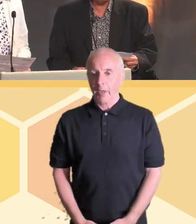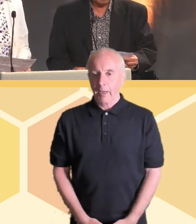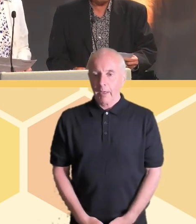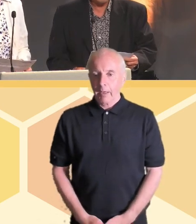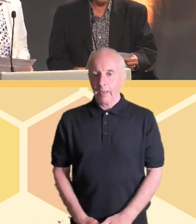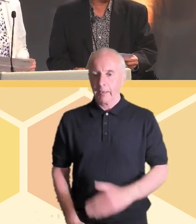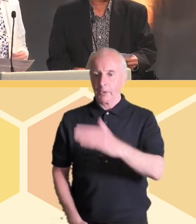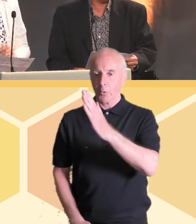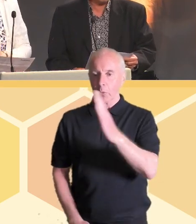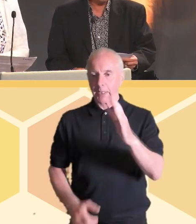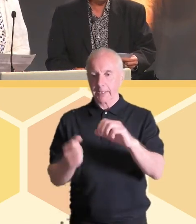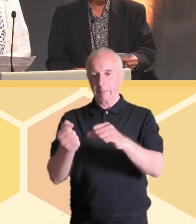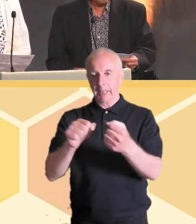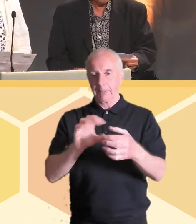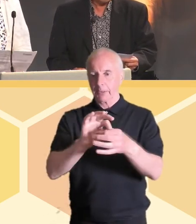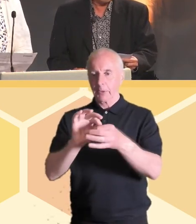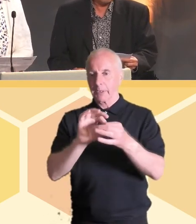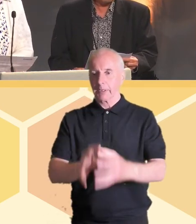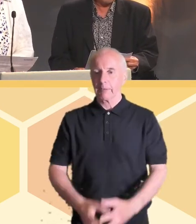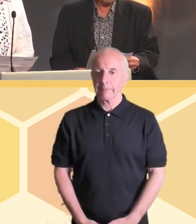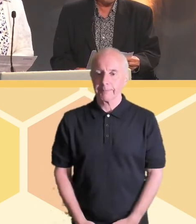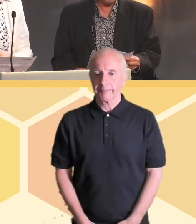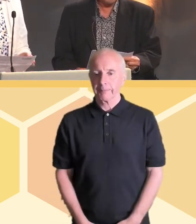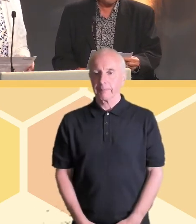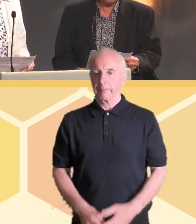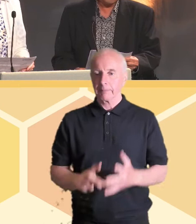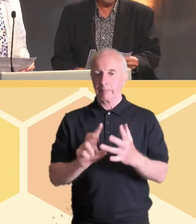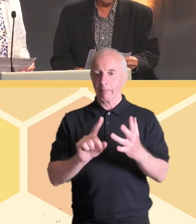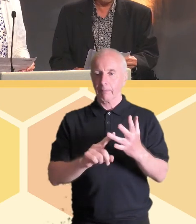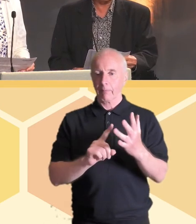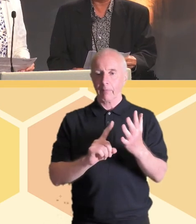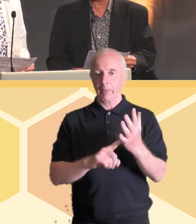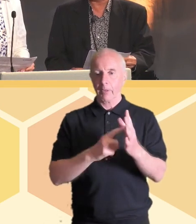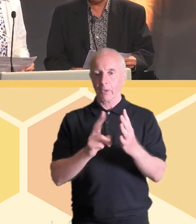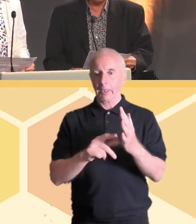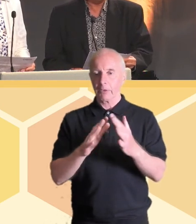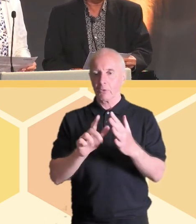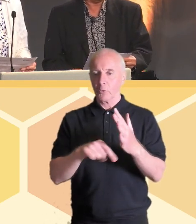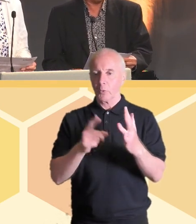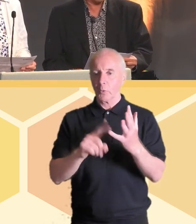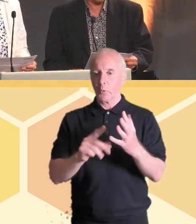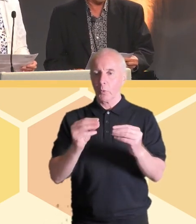Northwestern Baptist Association, the Reverend Olarewaju Banwo,